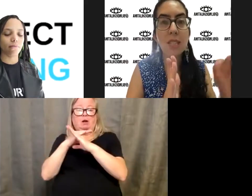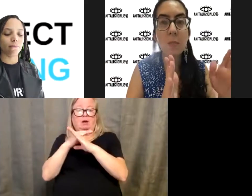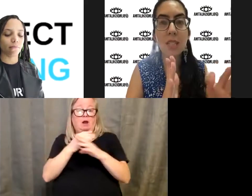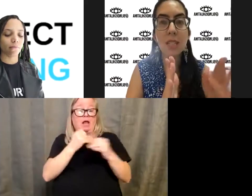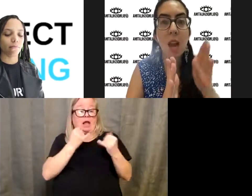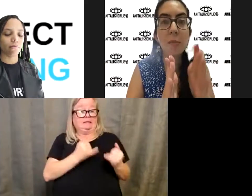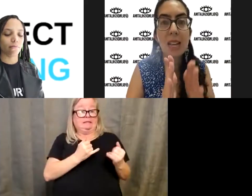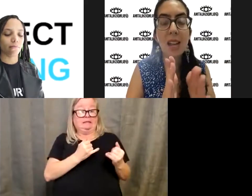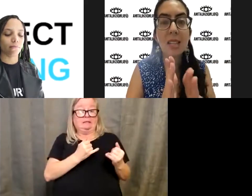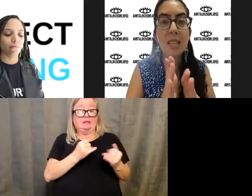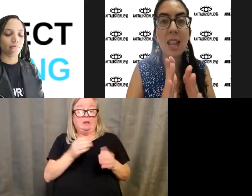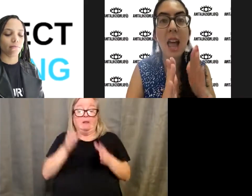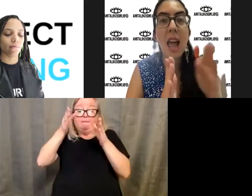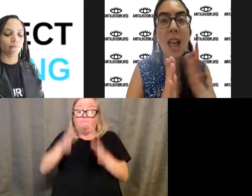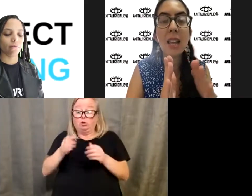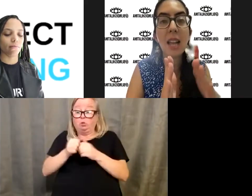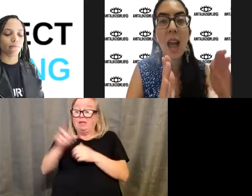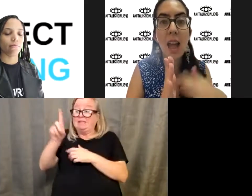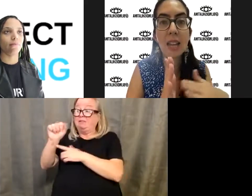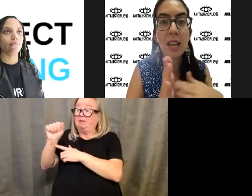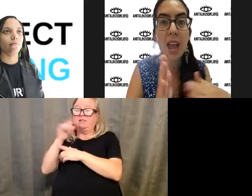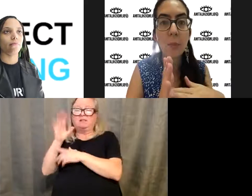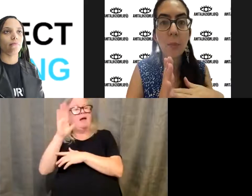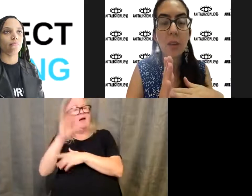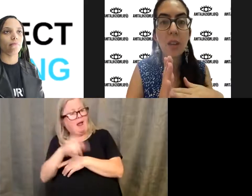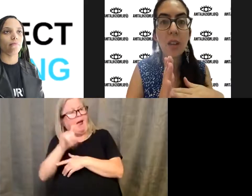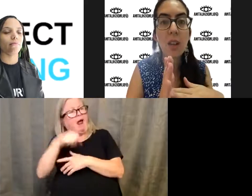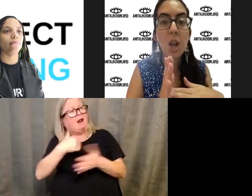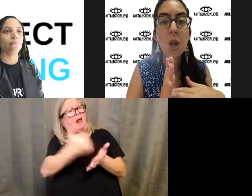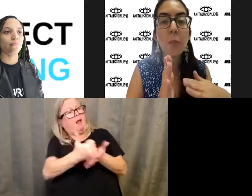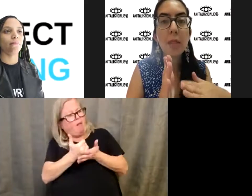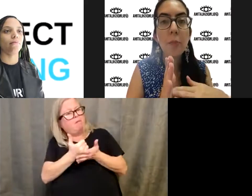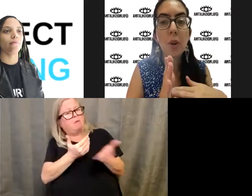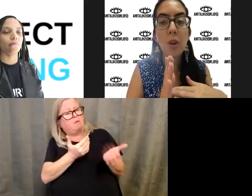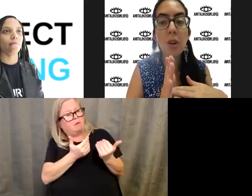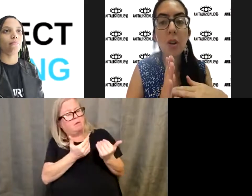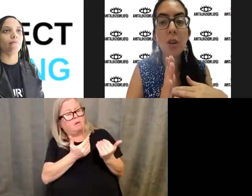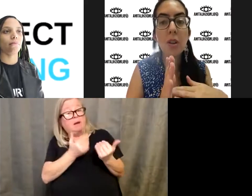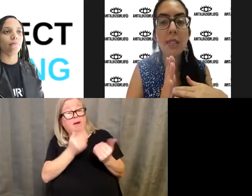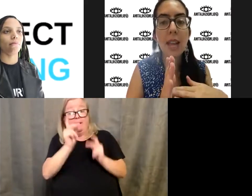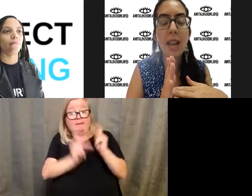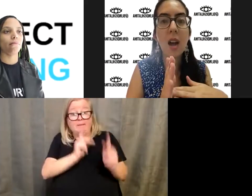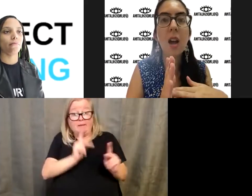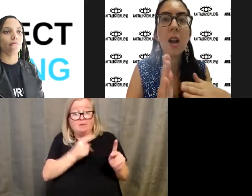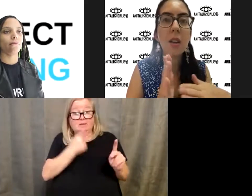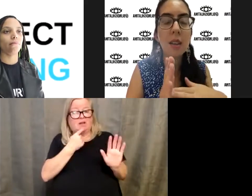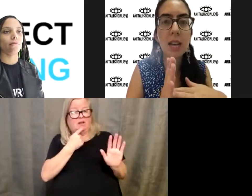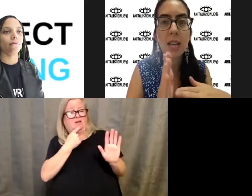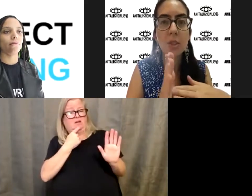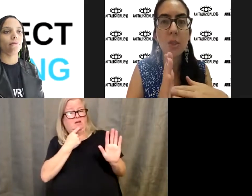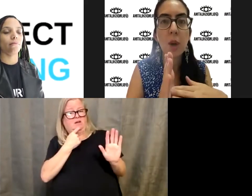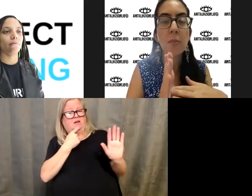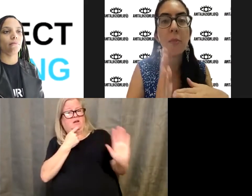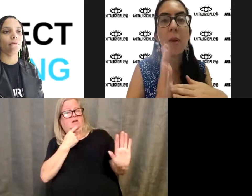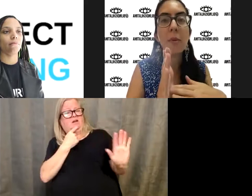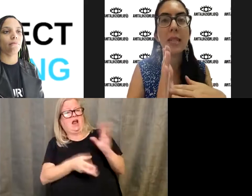with disabilities comes in and says, hey, like, I need help, people say, oh, that's